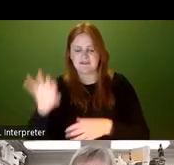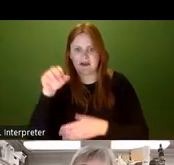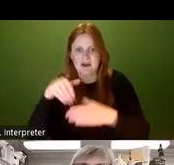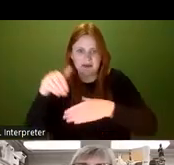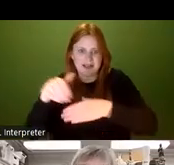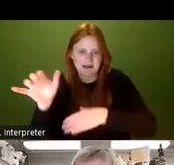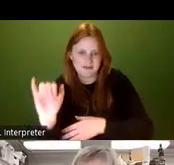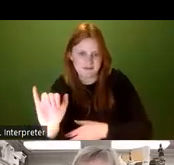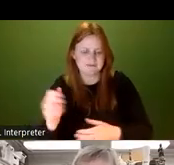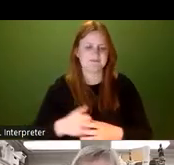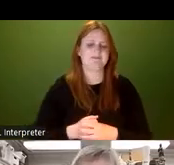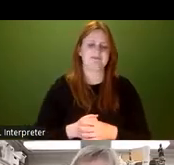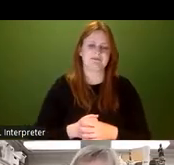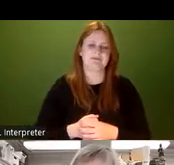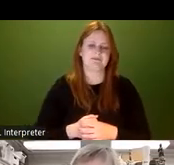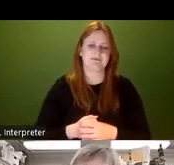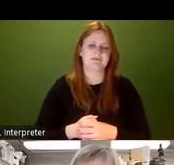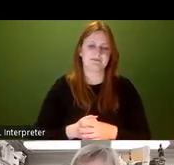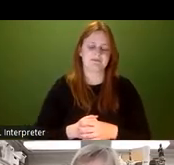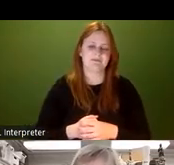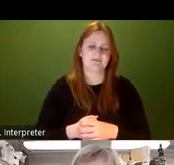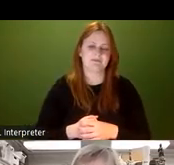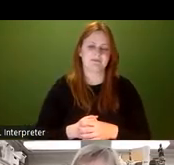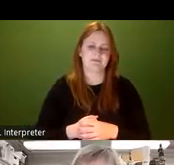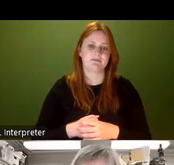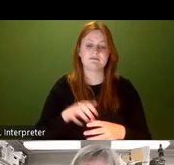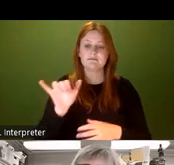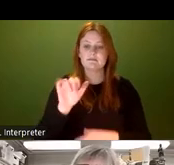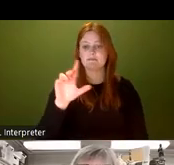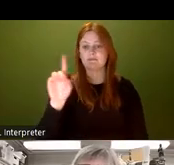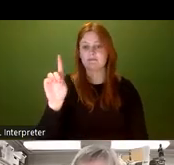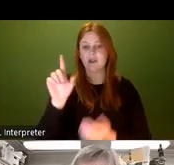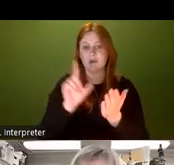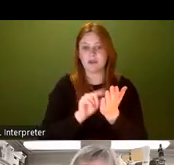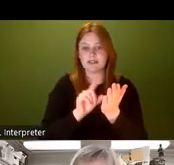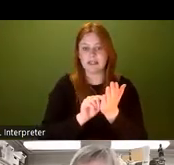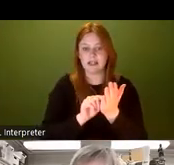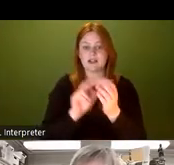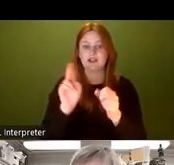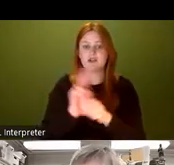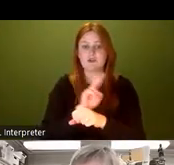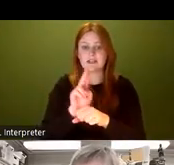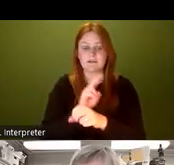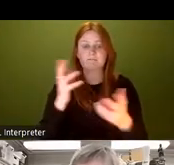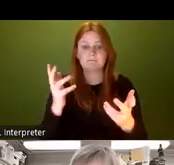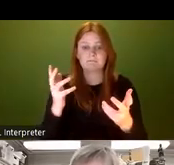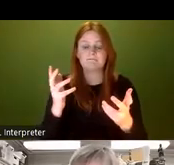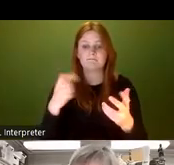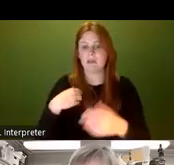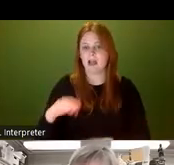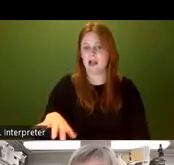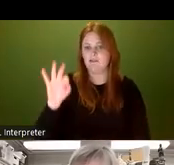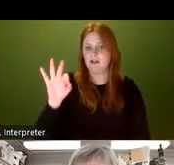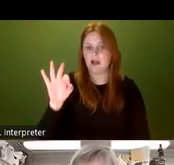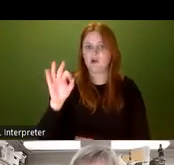residency. And we also did some 3D printing using a wedge I had found. It's a wedge